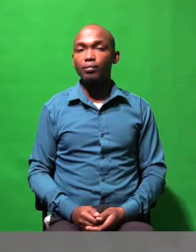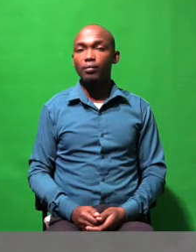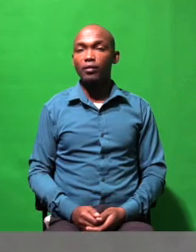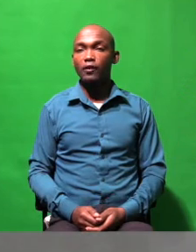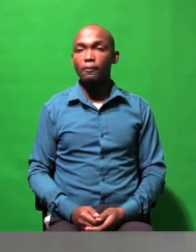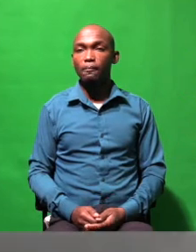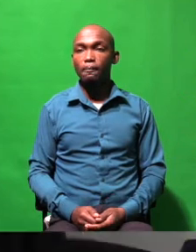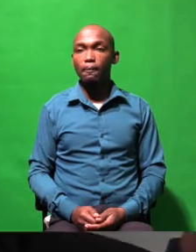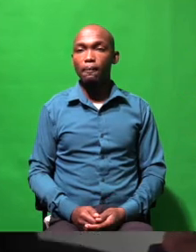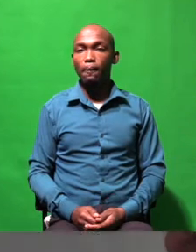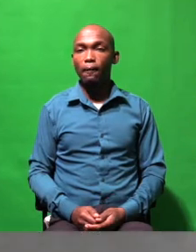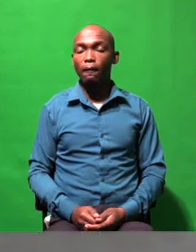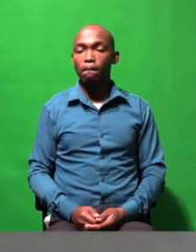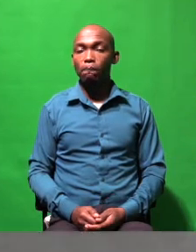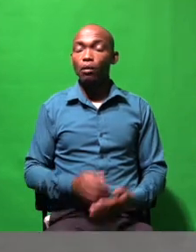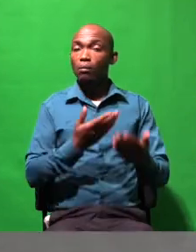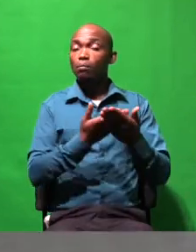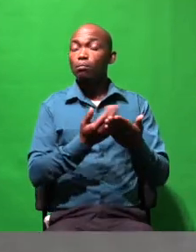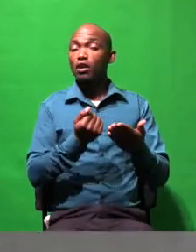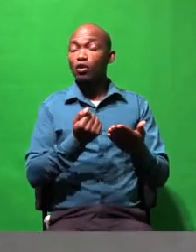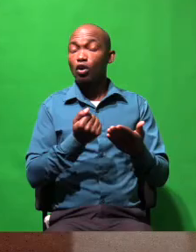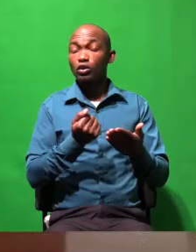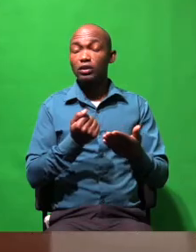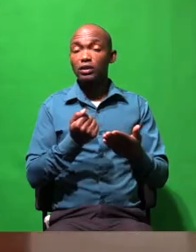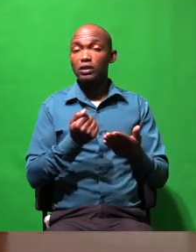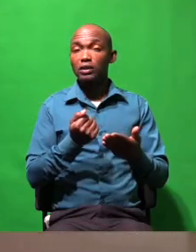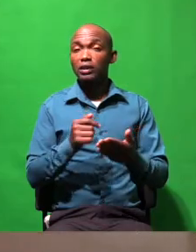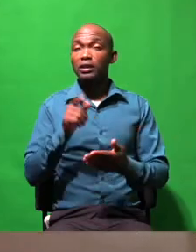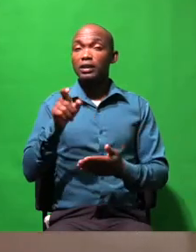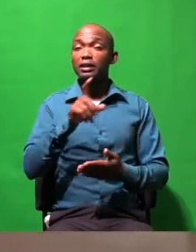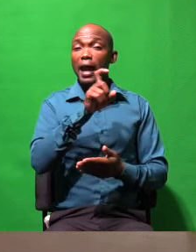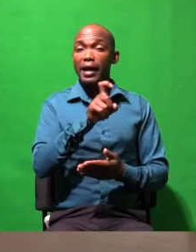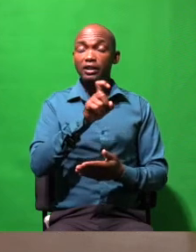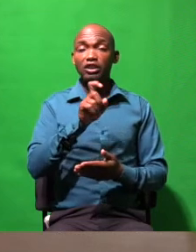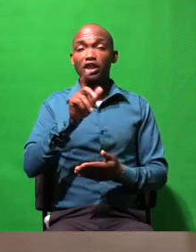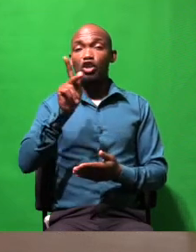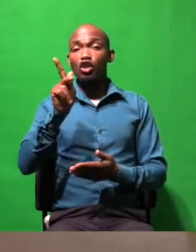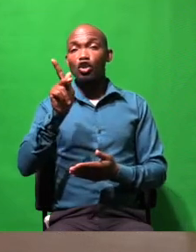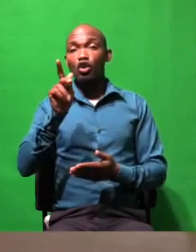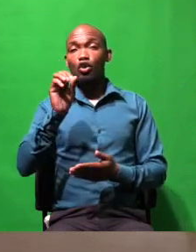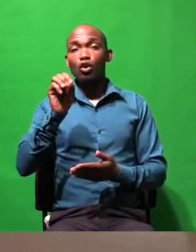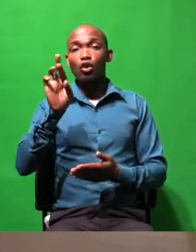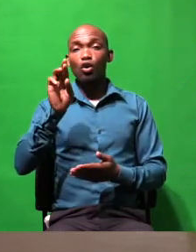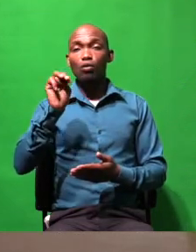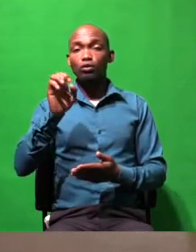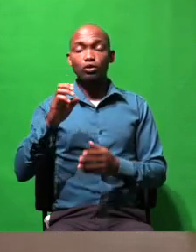She's carrier female. Why? On the one X chromosome, she